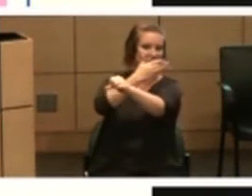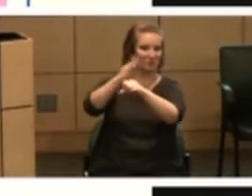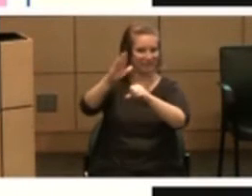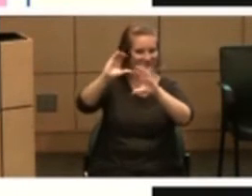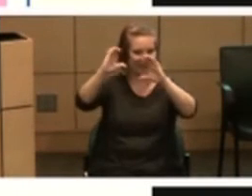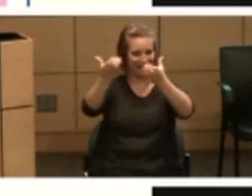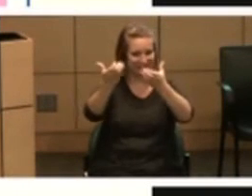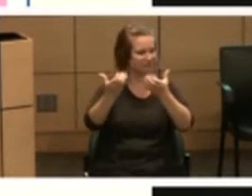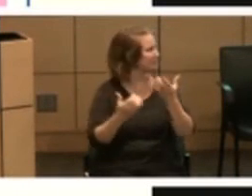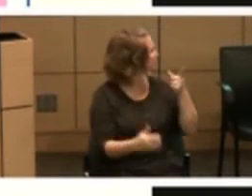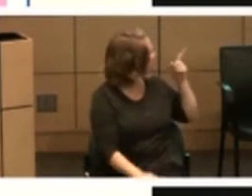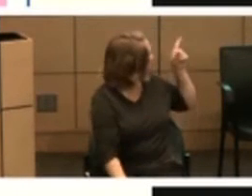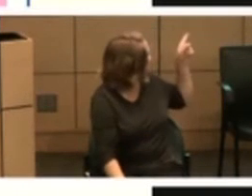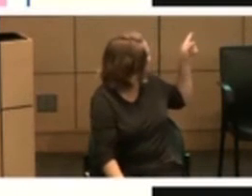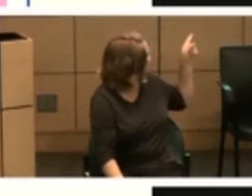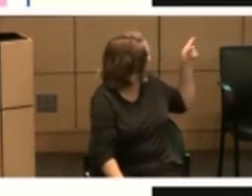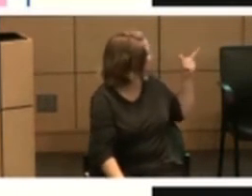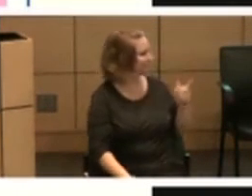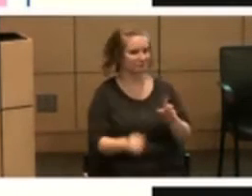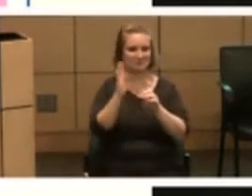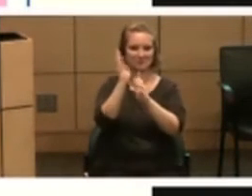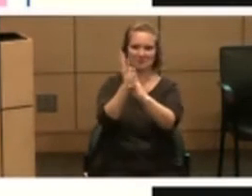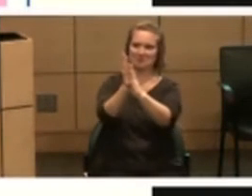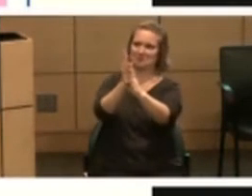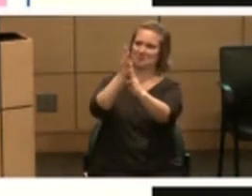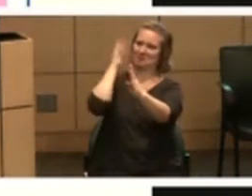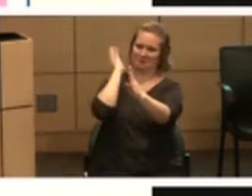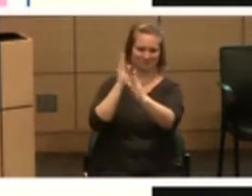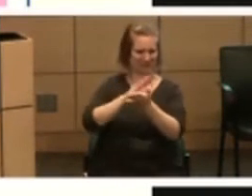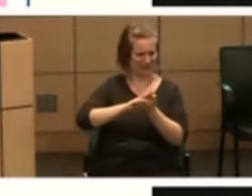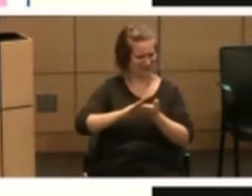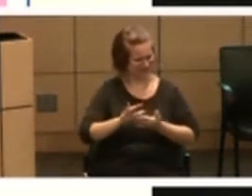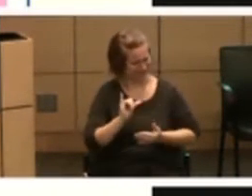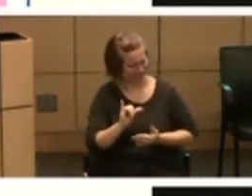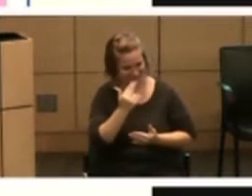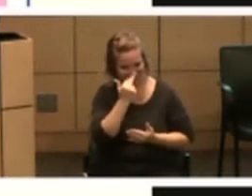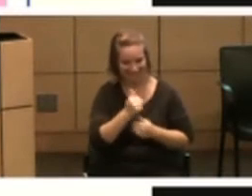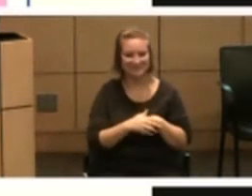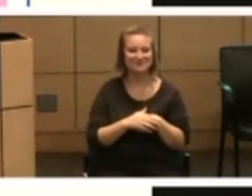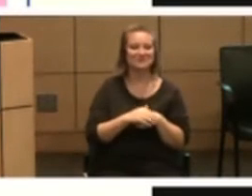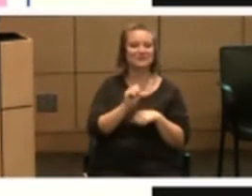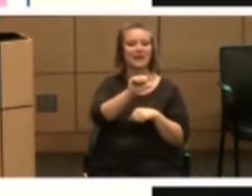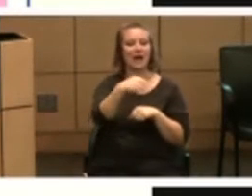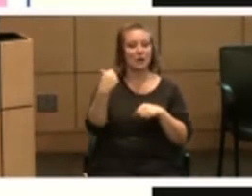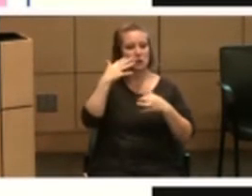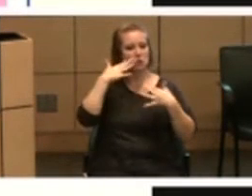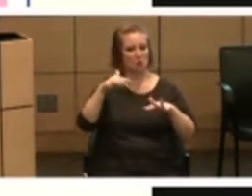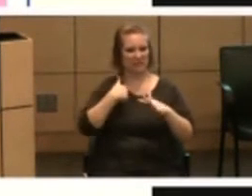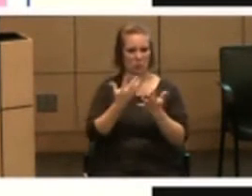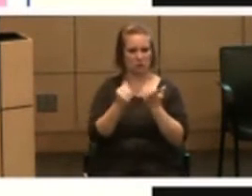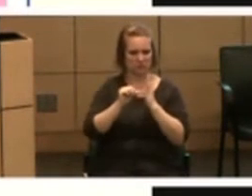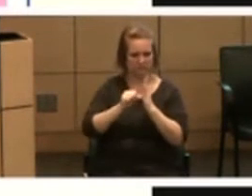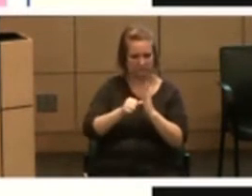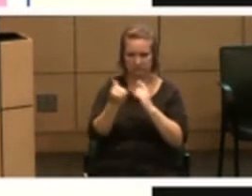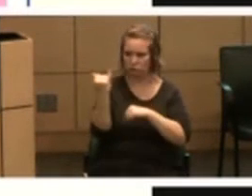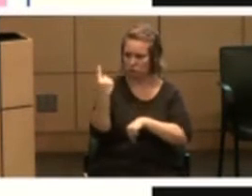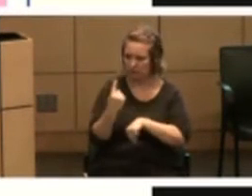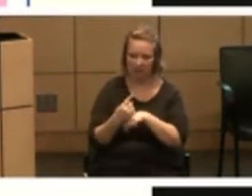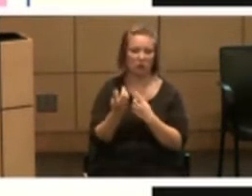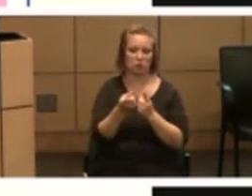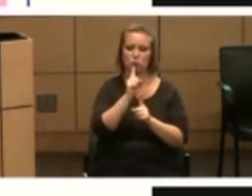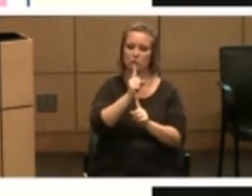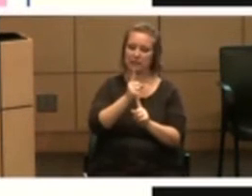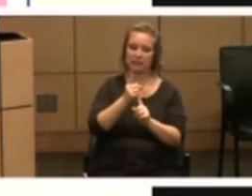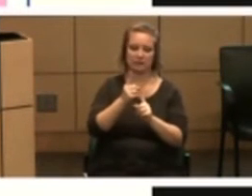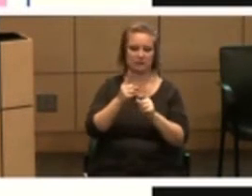They're all standing nicely. And the one source of noise that I am going to try to highlight today, or the one source of